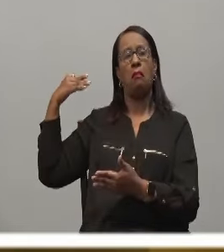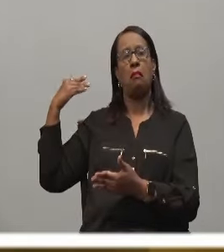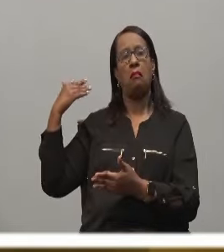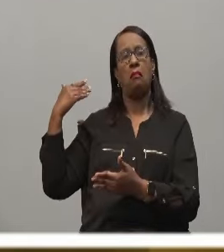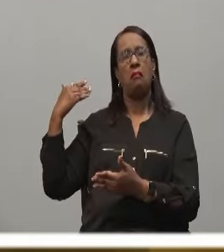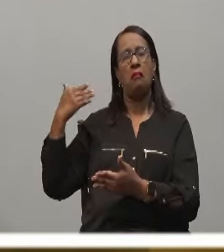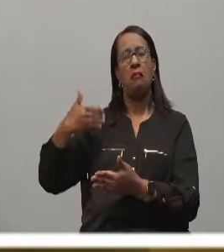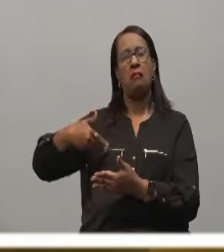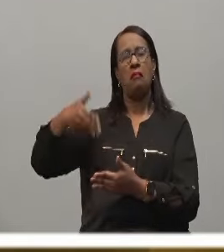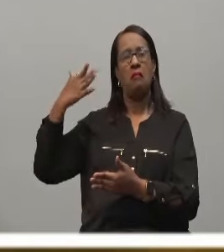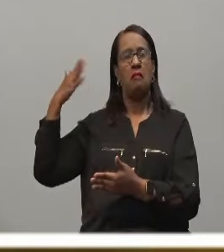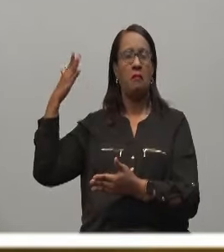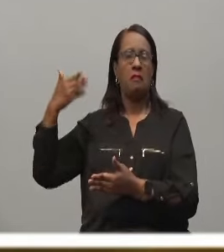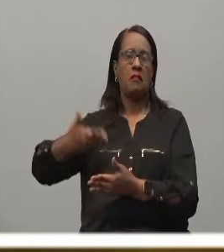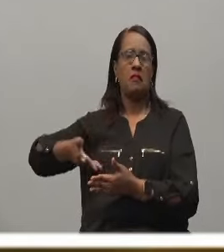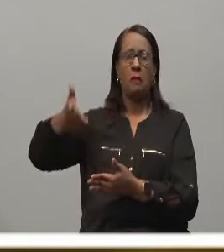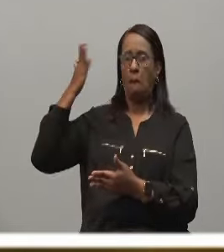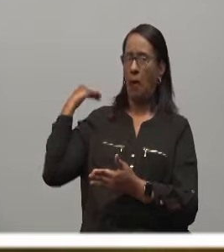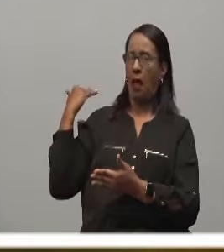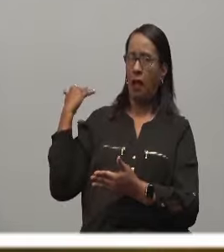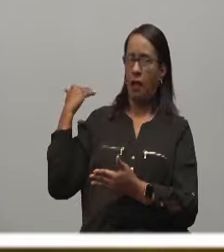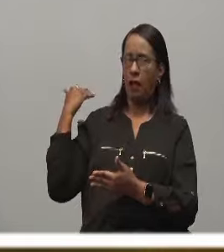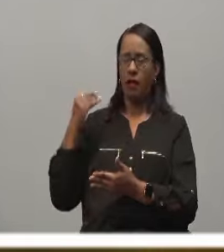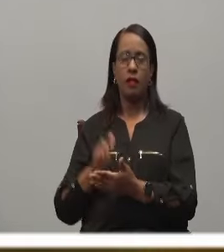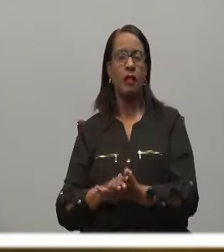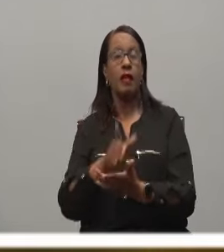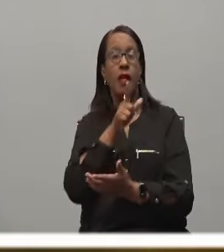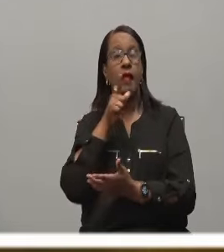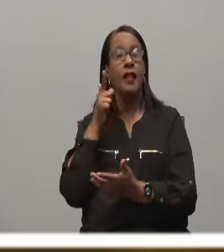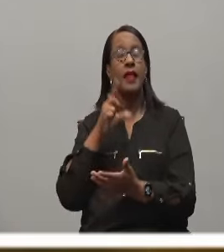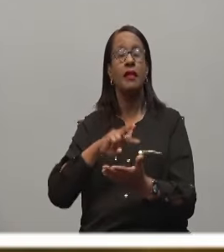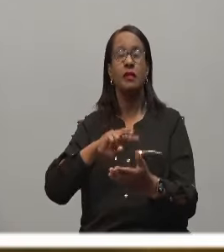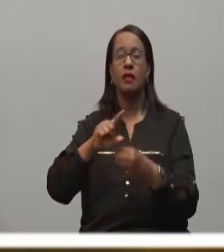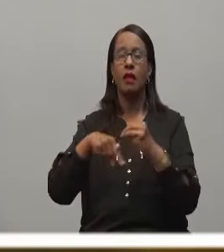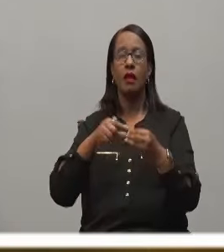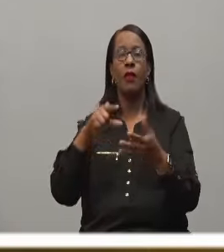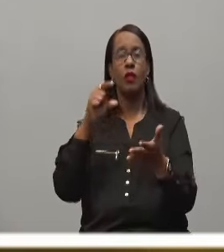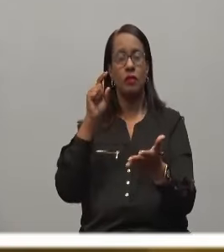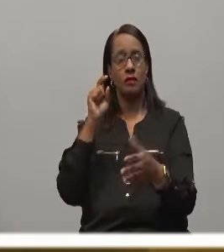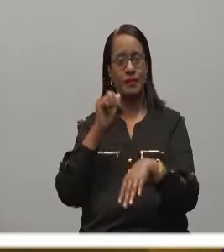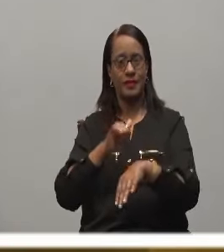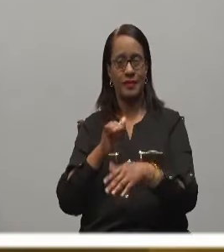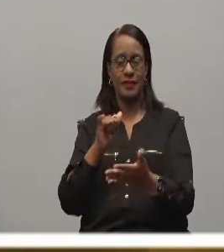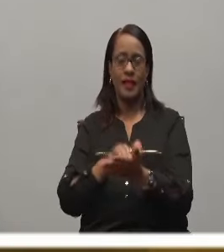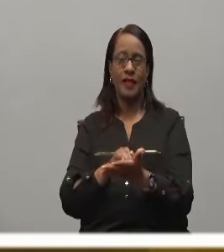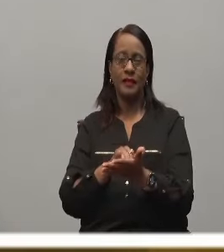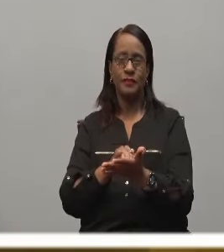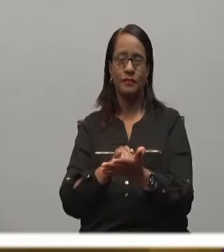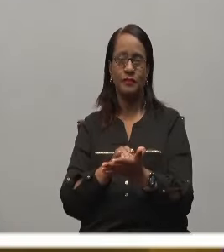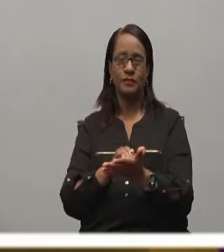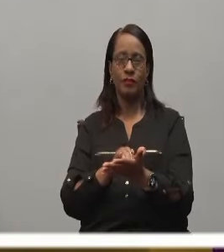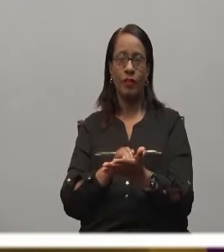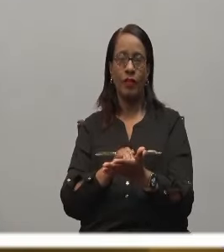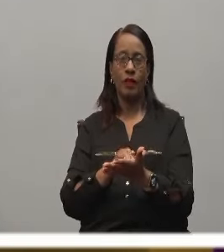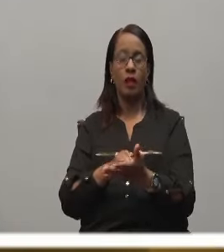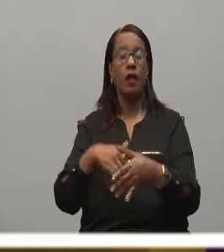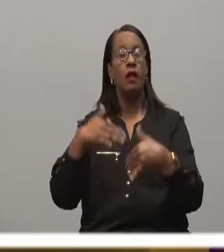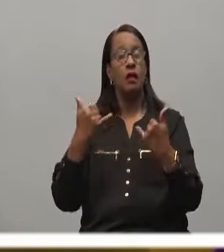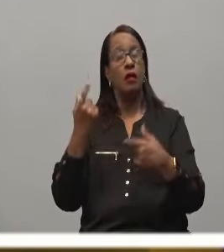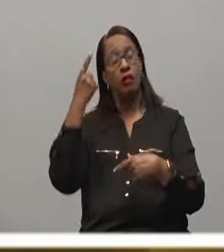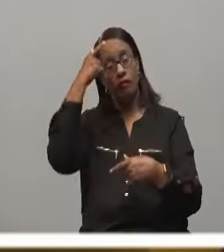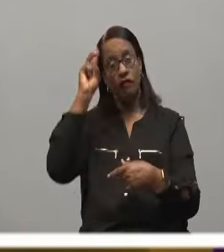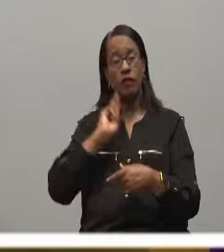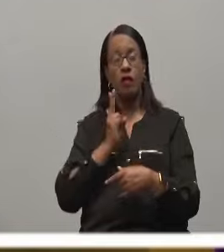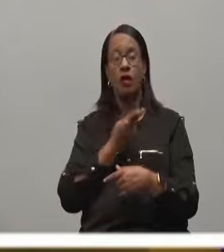the reason of Lent, that we have this time to be tested so that we can learn how to put